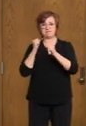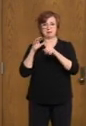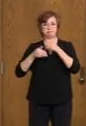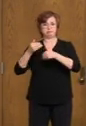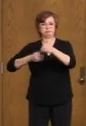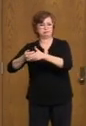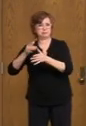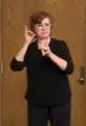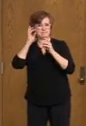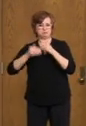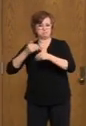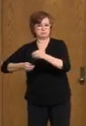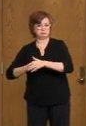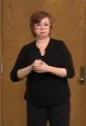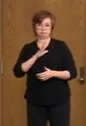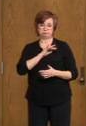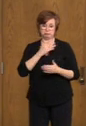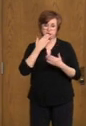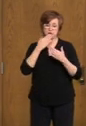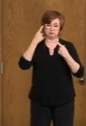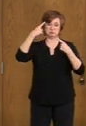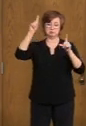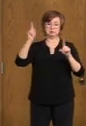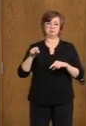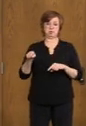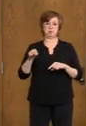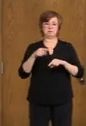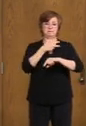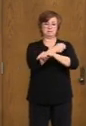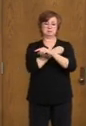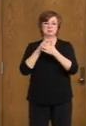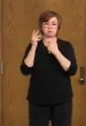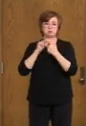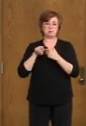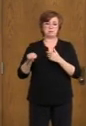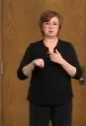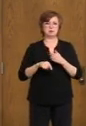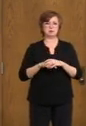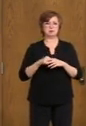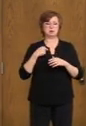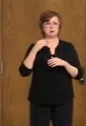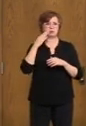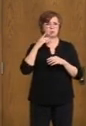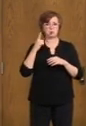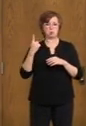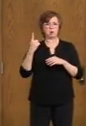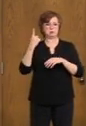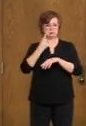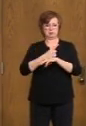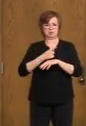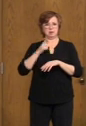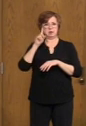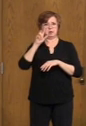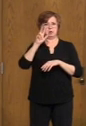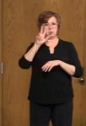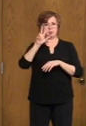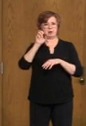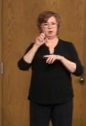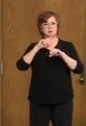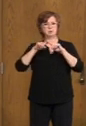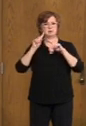they have had a very robust, ambitious, and aggressive vaccination program. I know one day they had over 300 vaccination